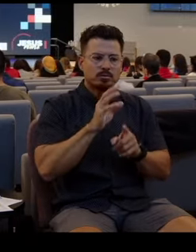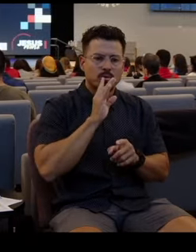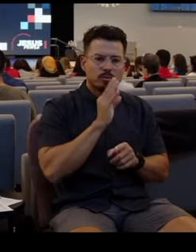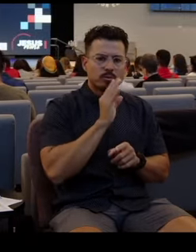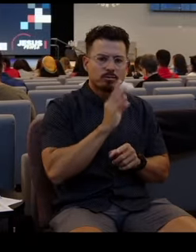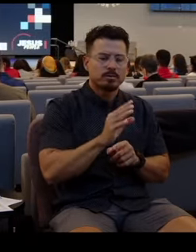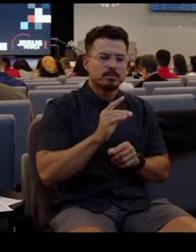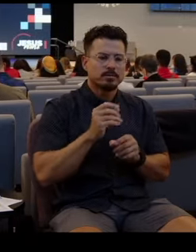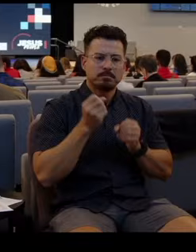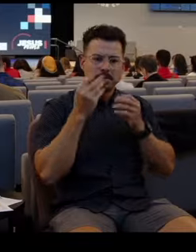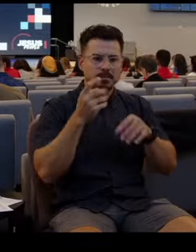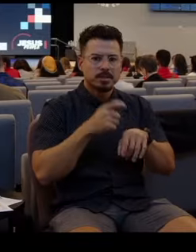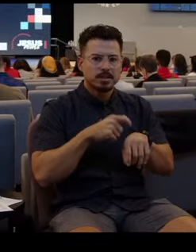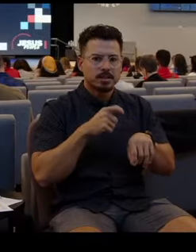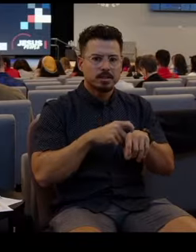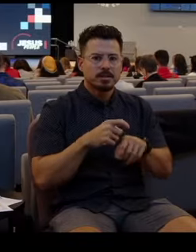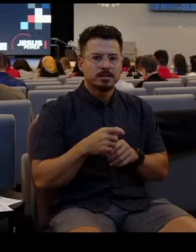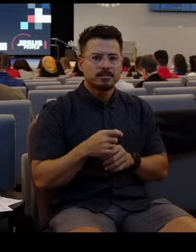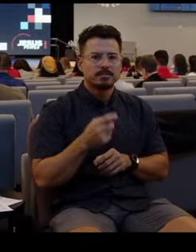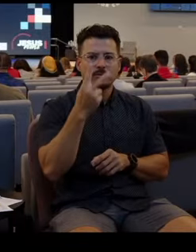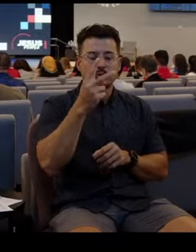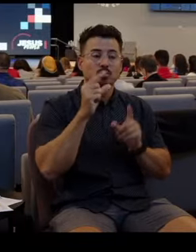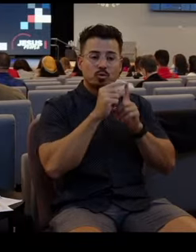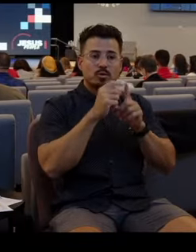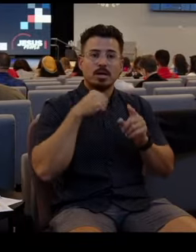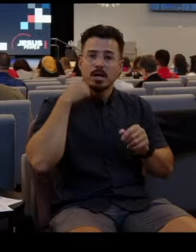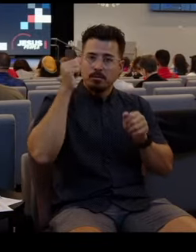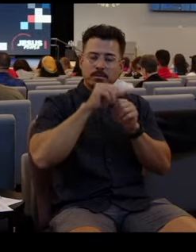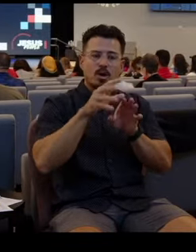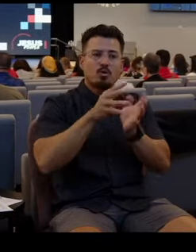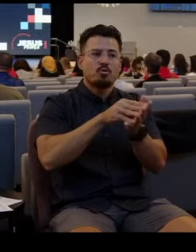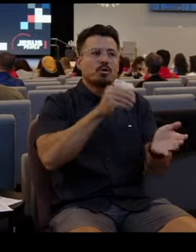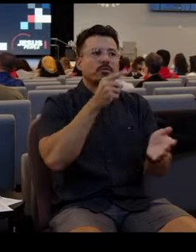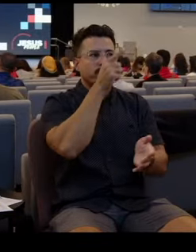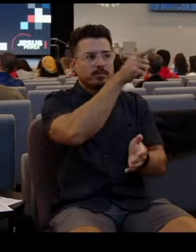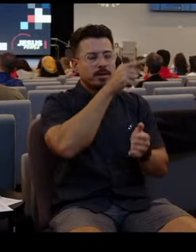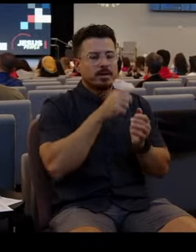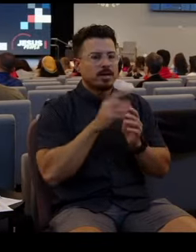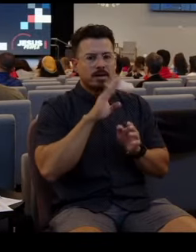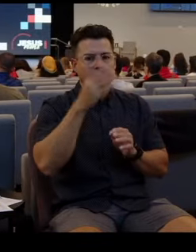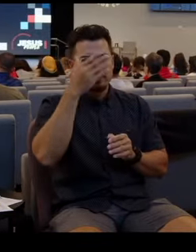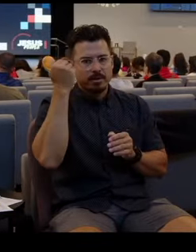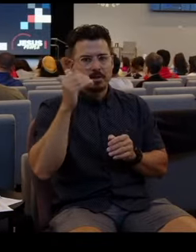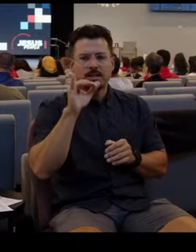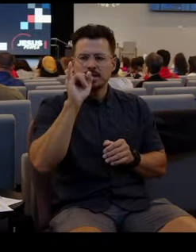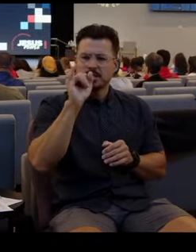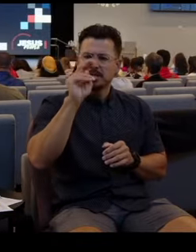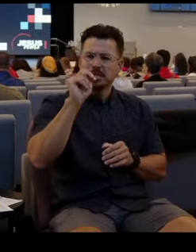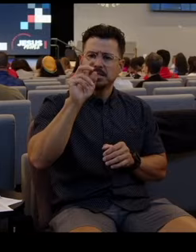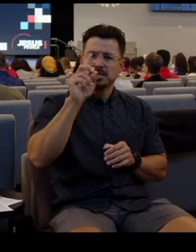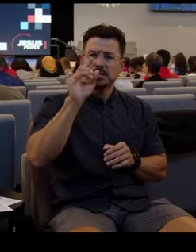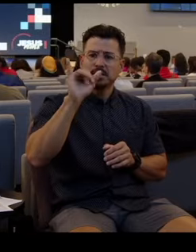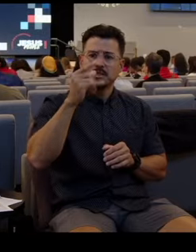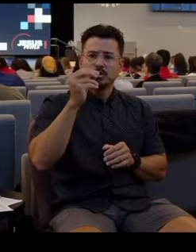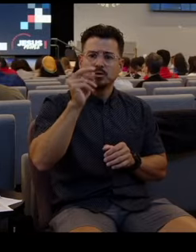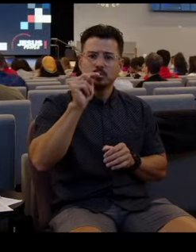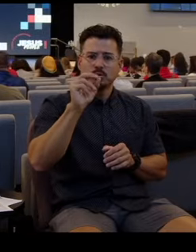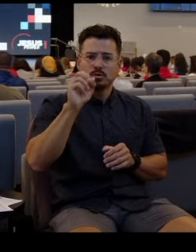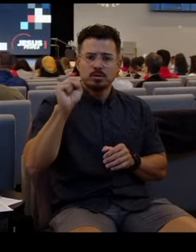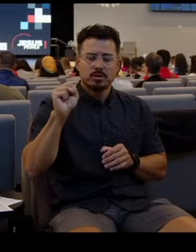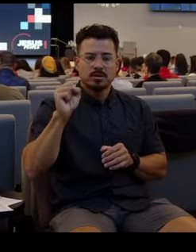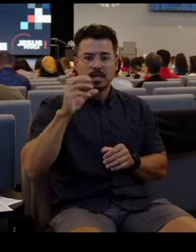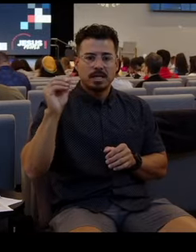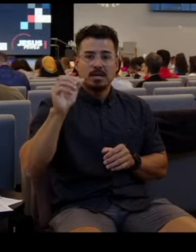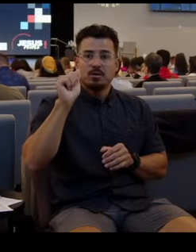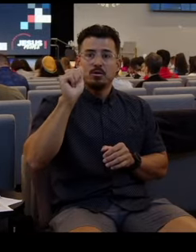on refrain. The two words, I learned them there. I hadn't heard them in my life before that. Indigenous and autonomous.